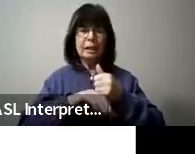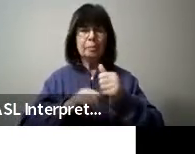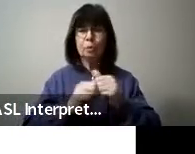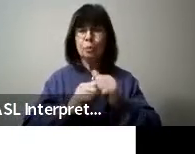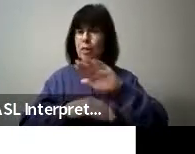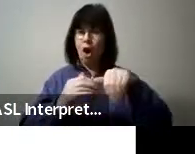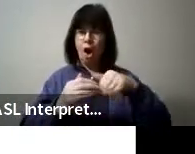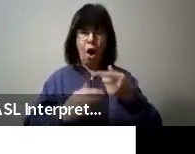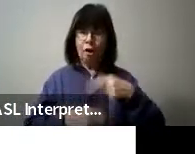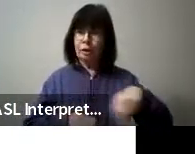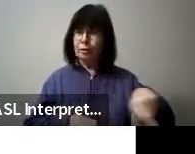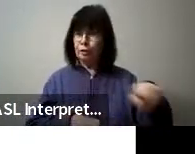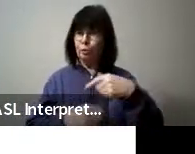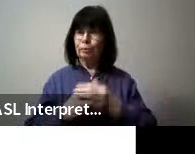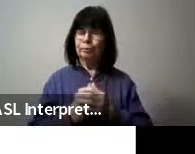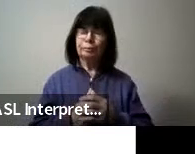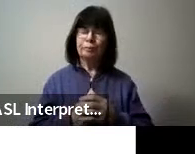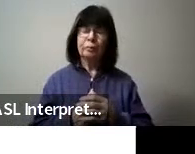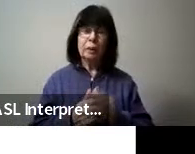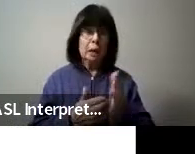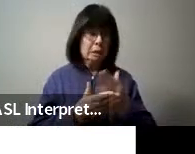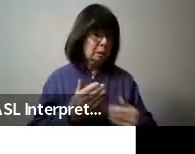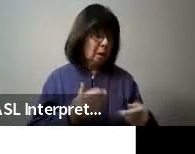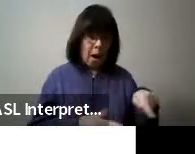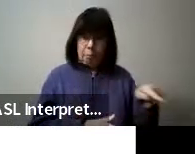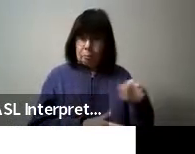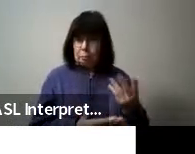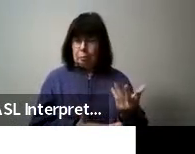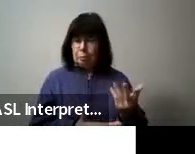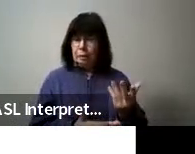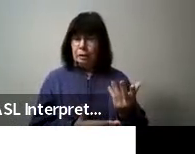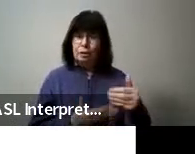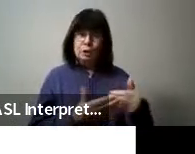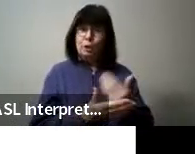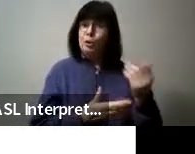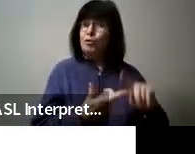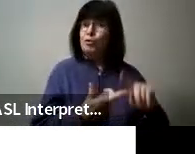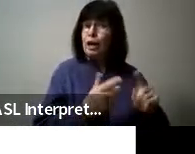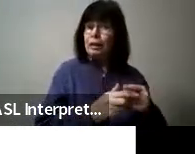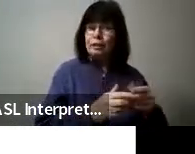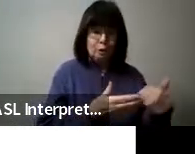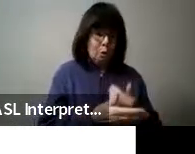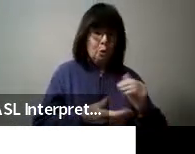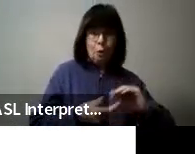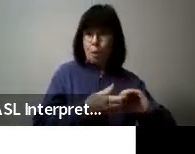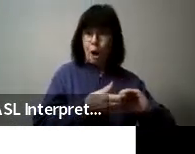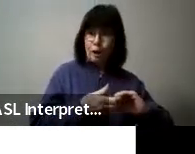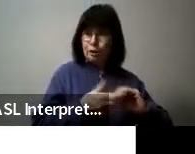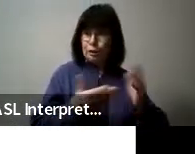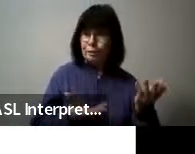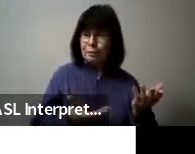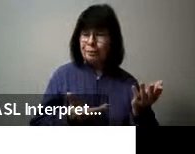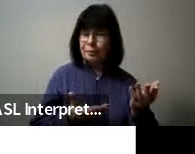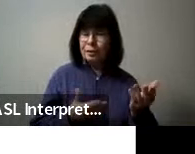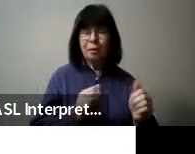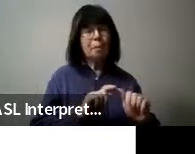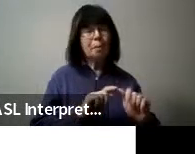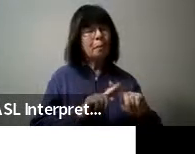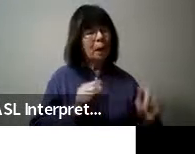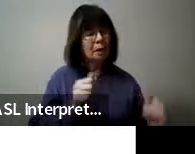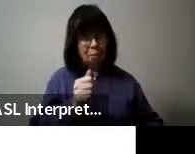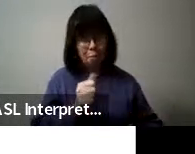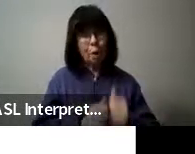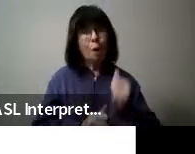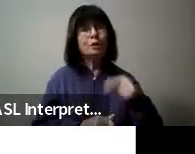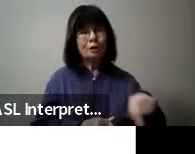you. Some of you are new friends and partners. But most of you